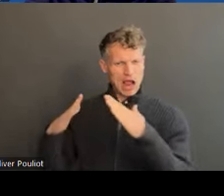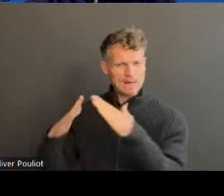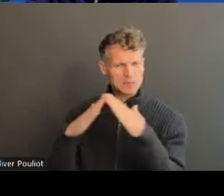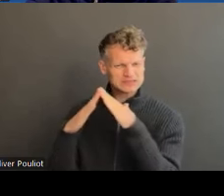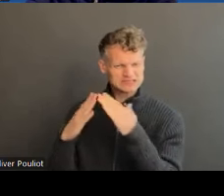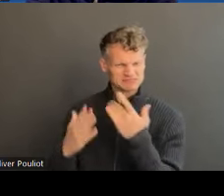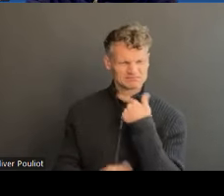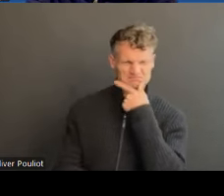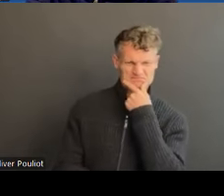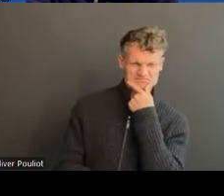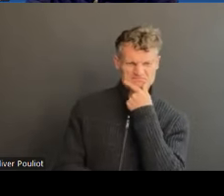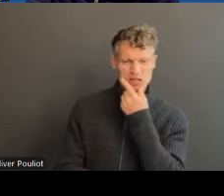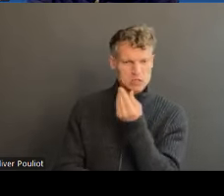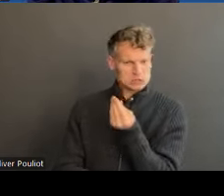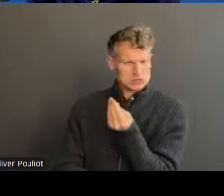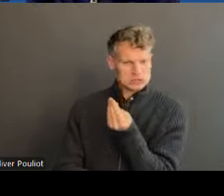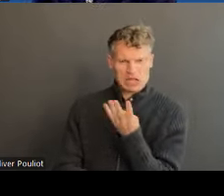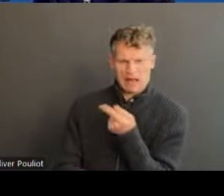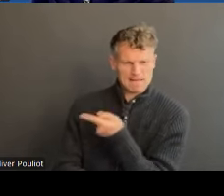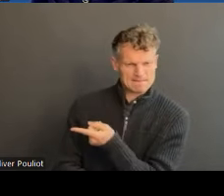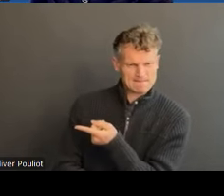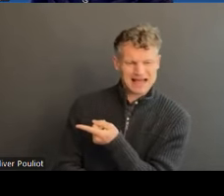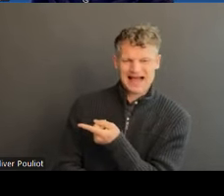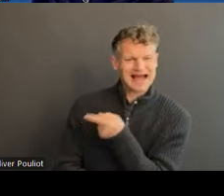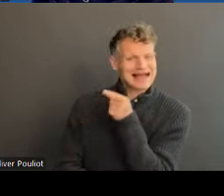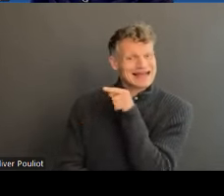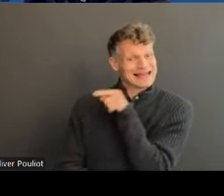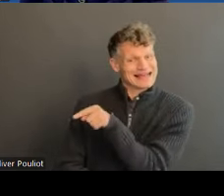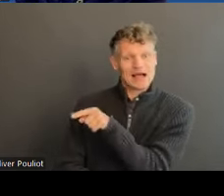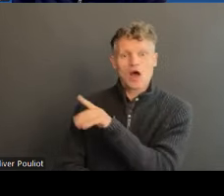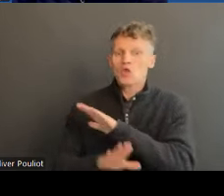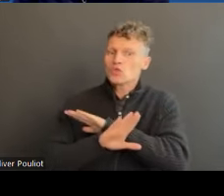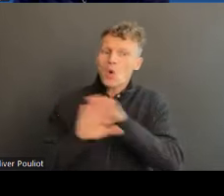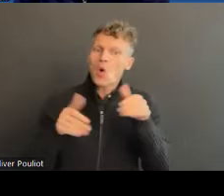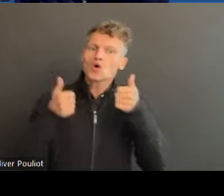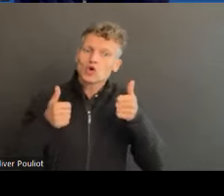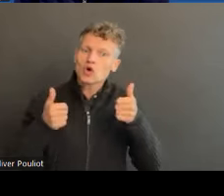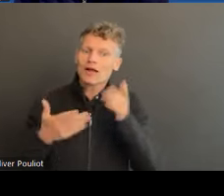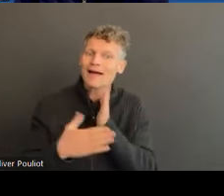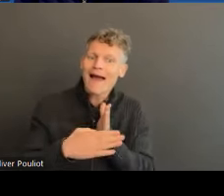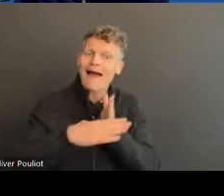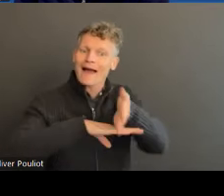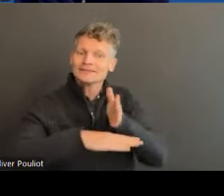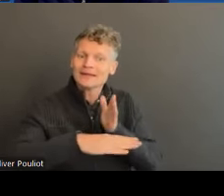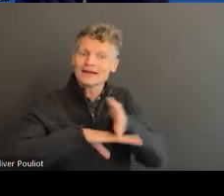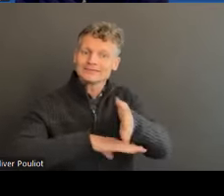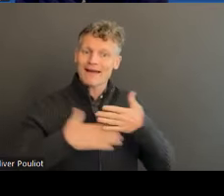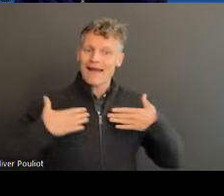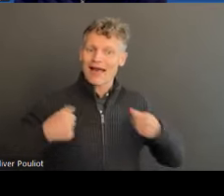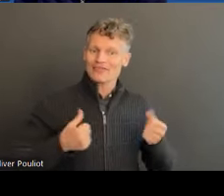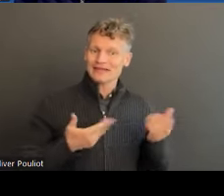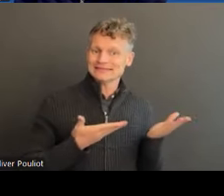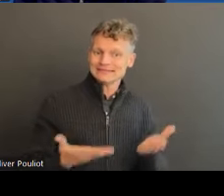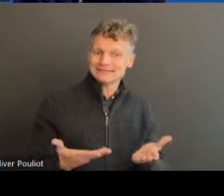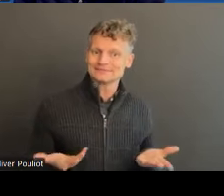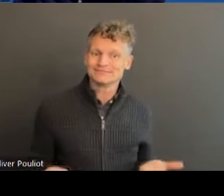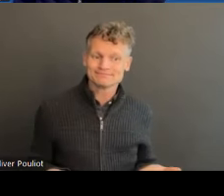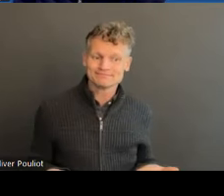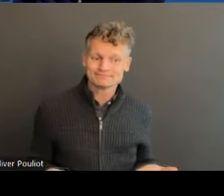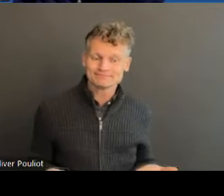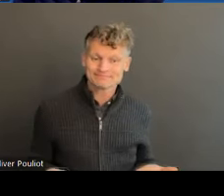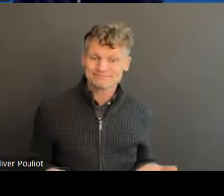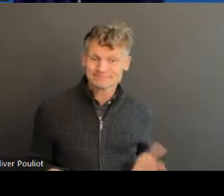difficult to achieve them through the regular health system. And then we have a group of countries that report less than 10